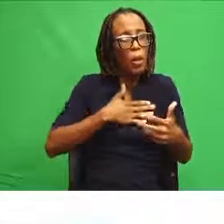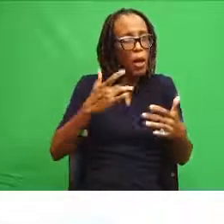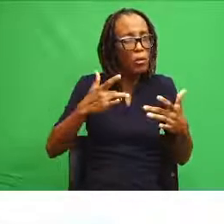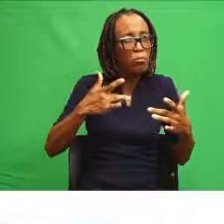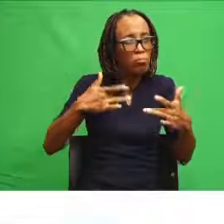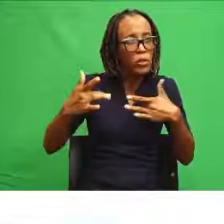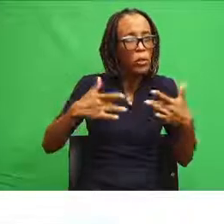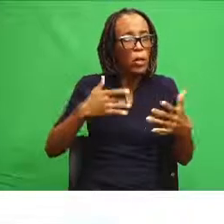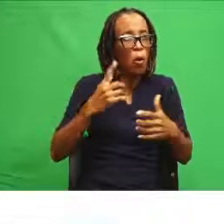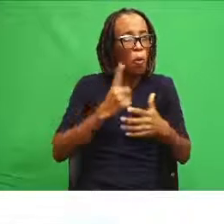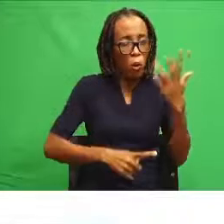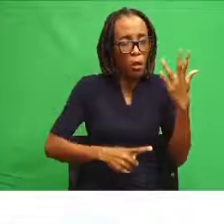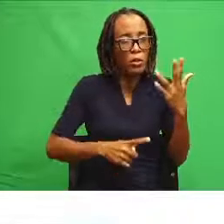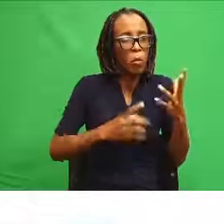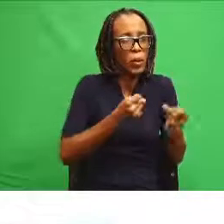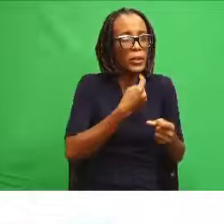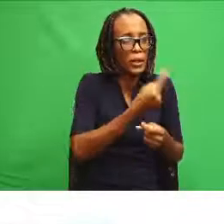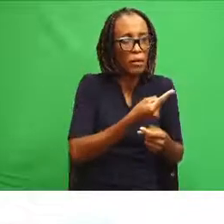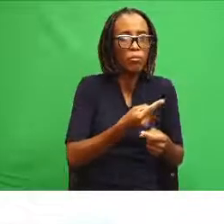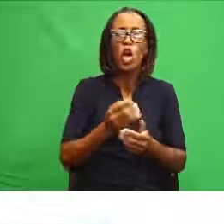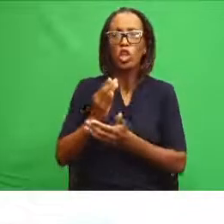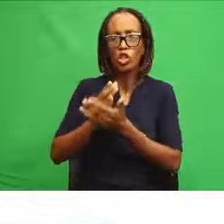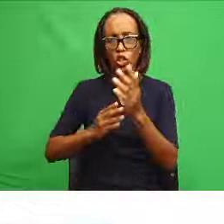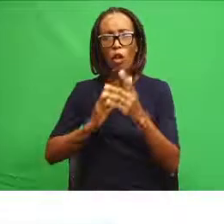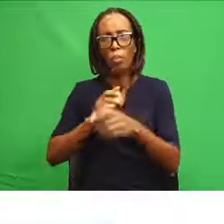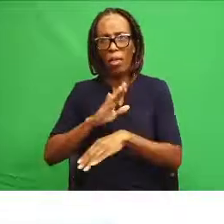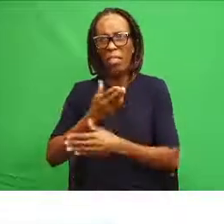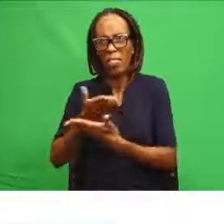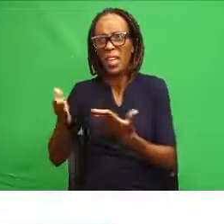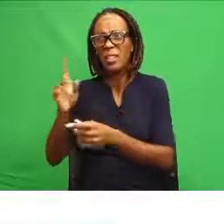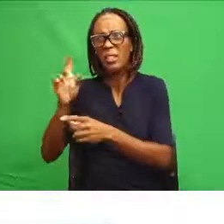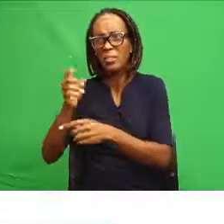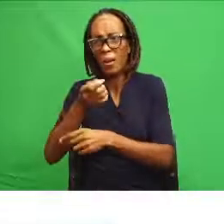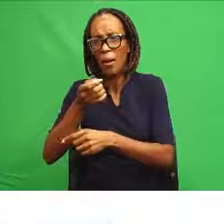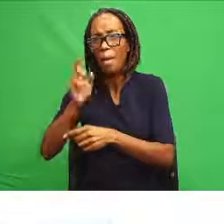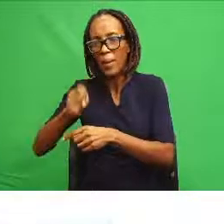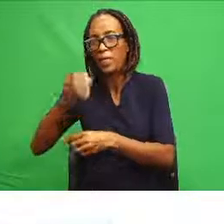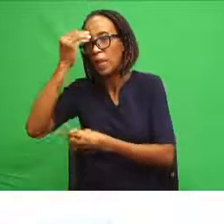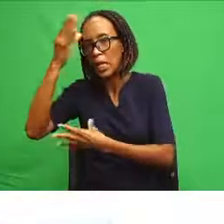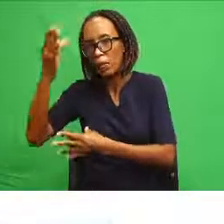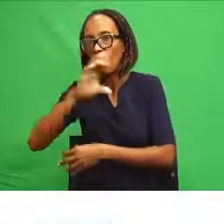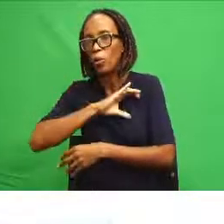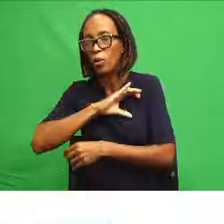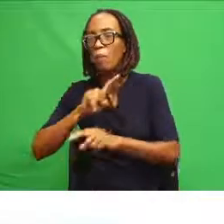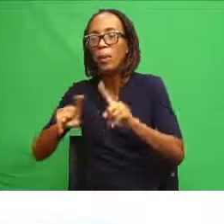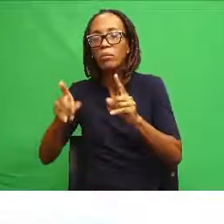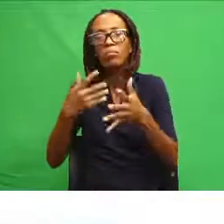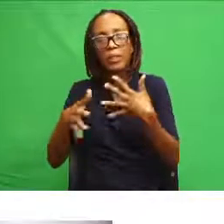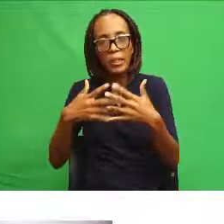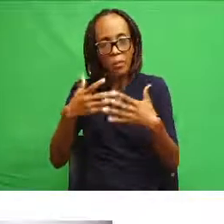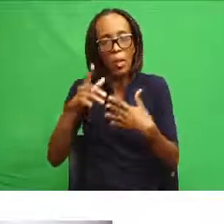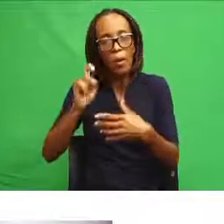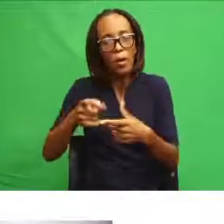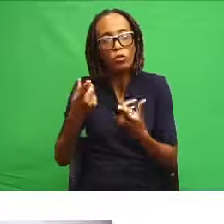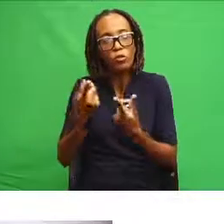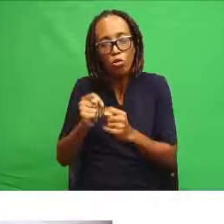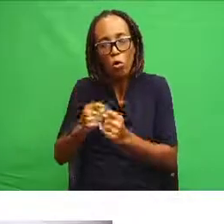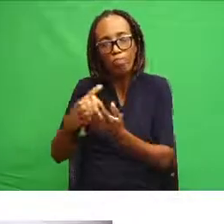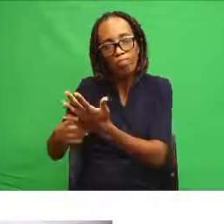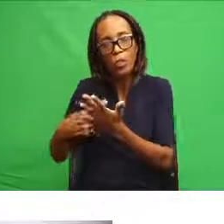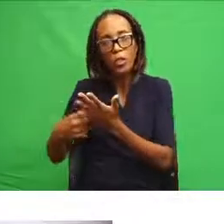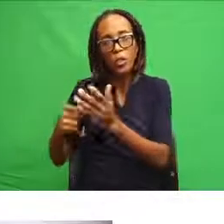one. Now, of course, there are some things we must report to the TTPS, but at the same time, we use a restorative justice approach. We engage